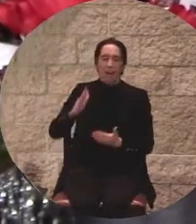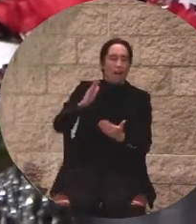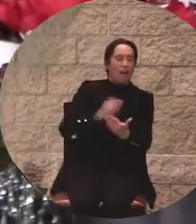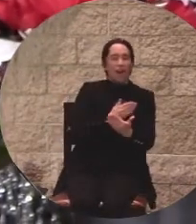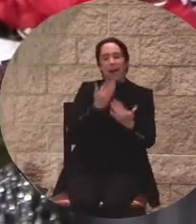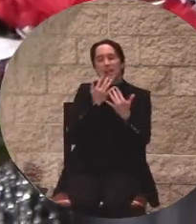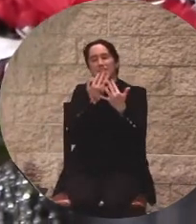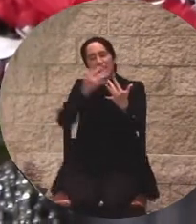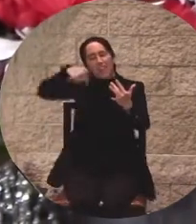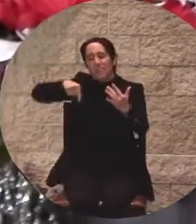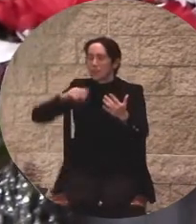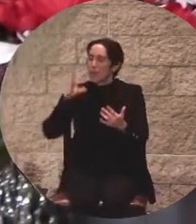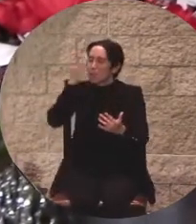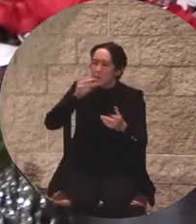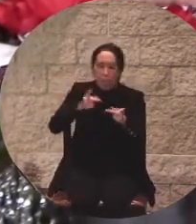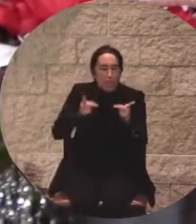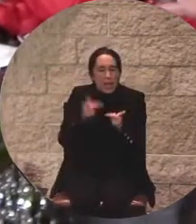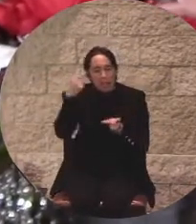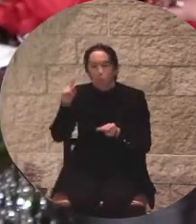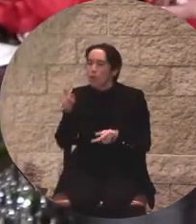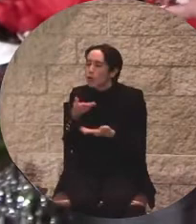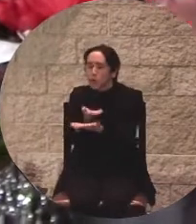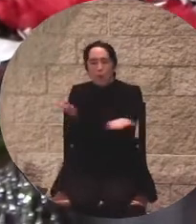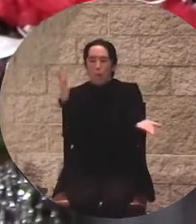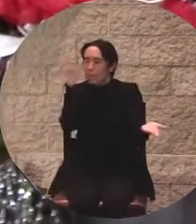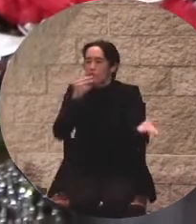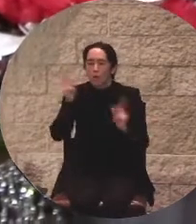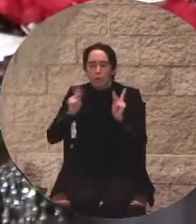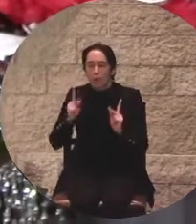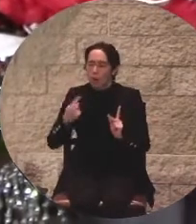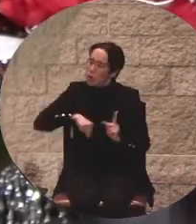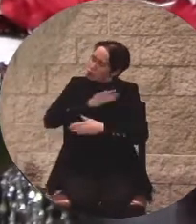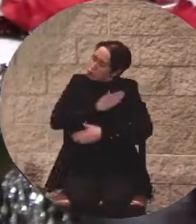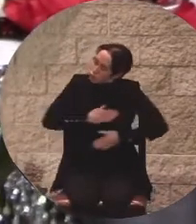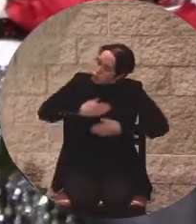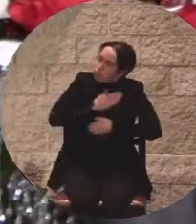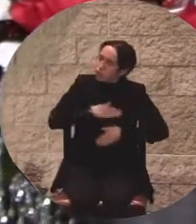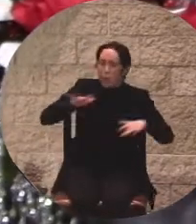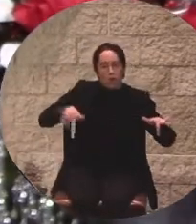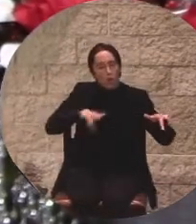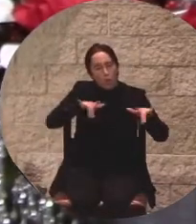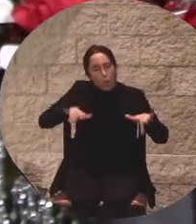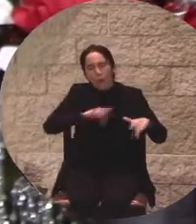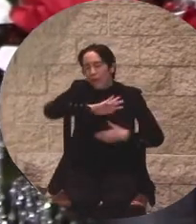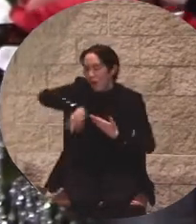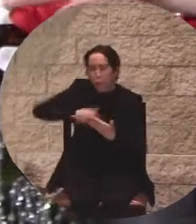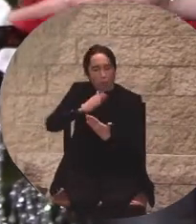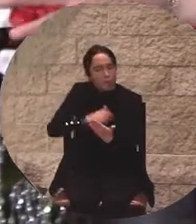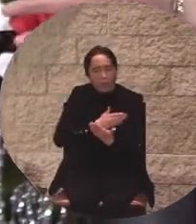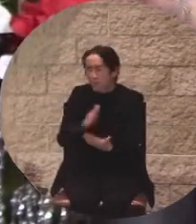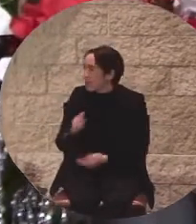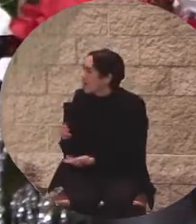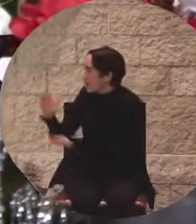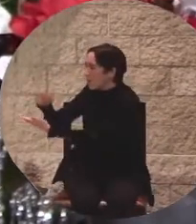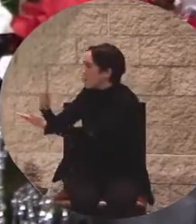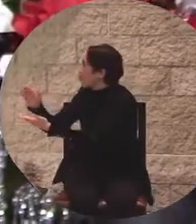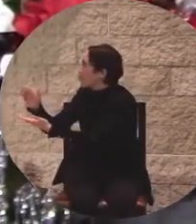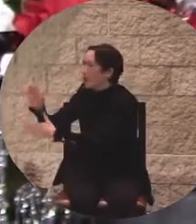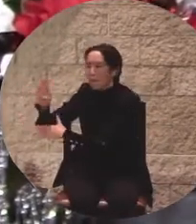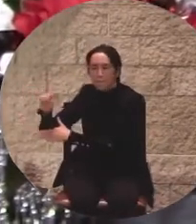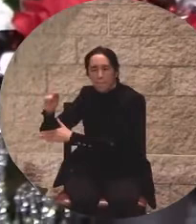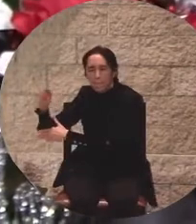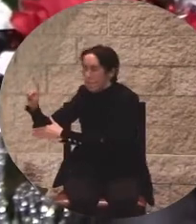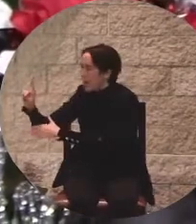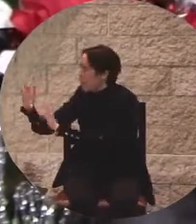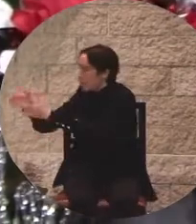wait to see what's coming up next. We had a great time recording all of these things. The band is fabulous, the other singers are fabulous, Todd